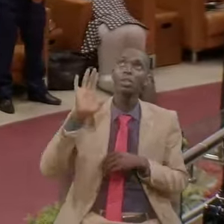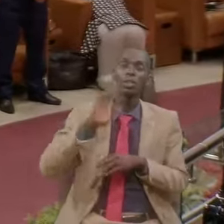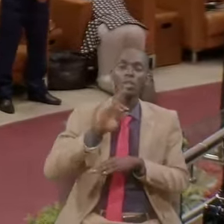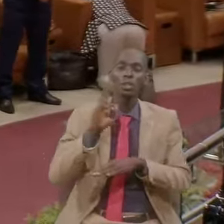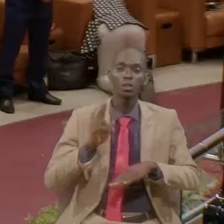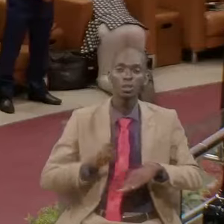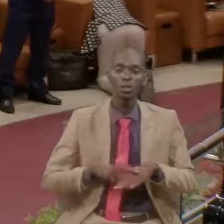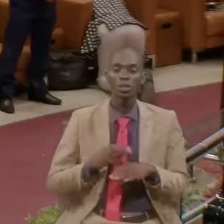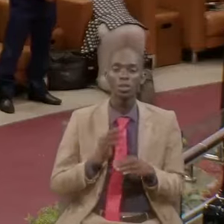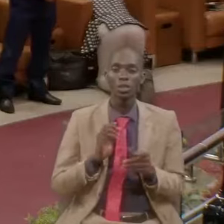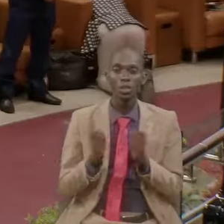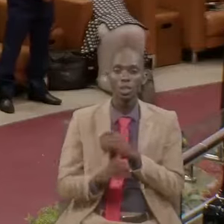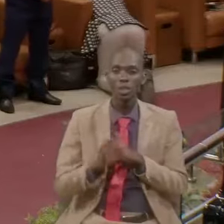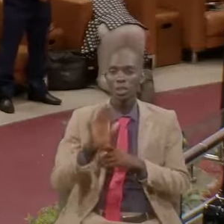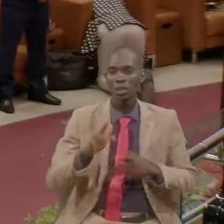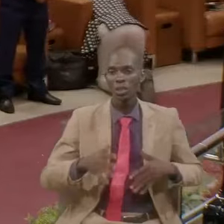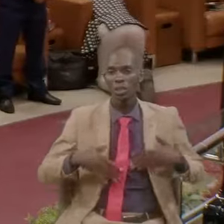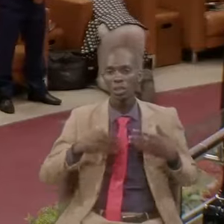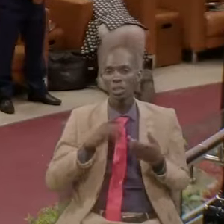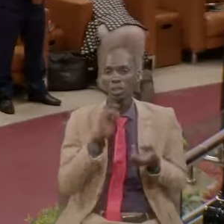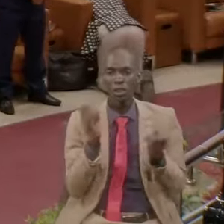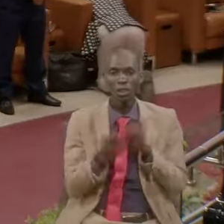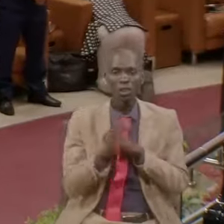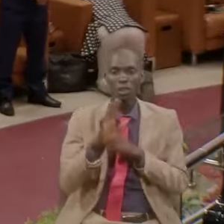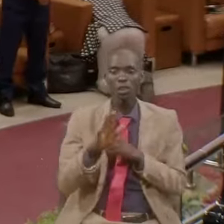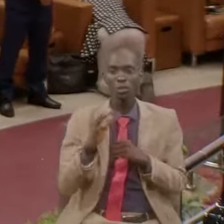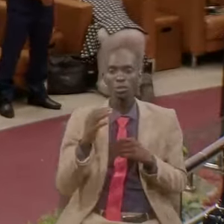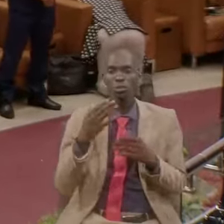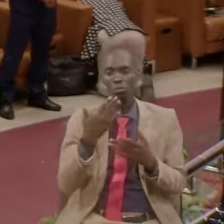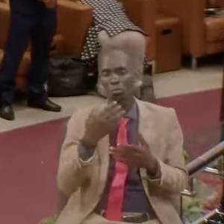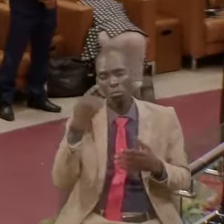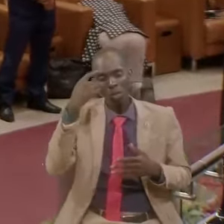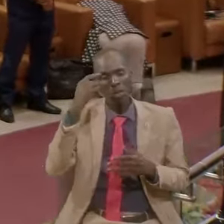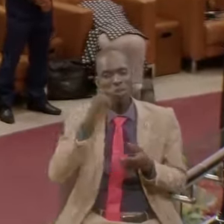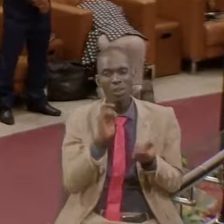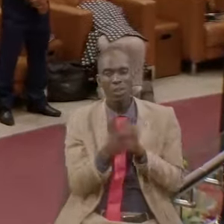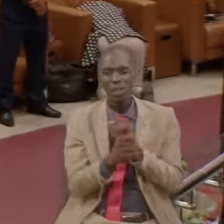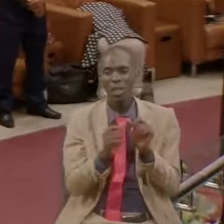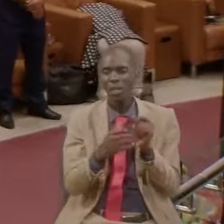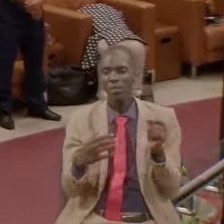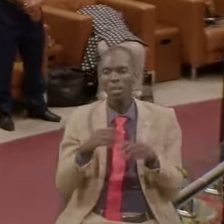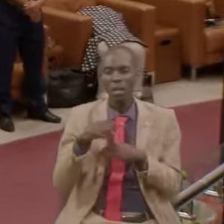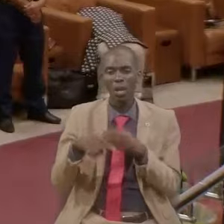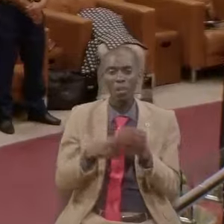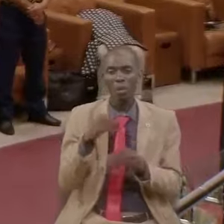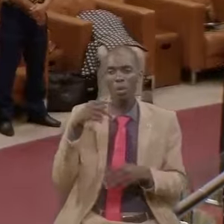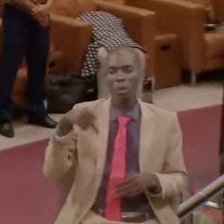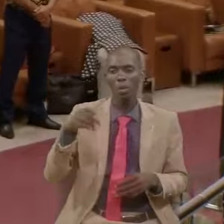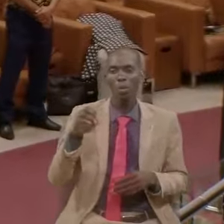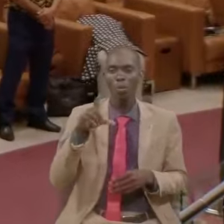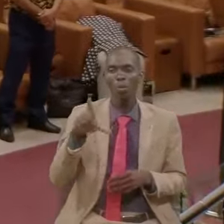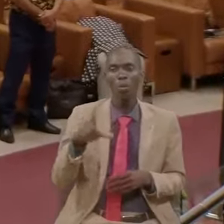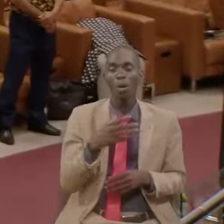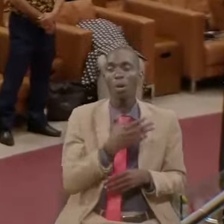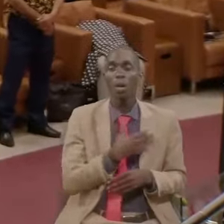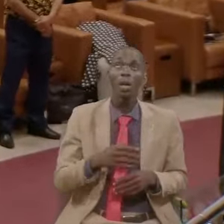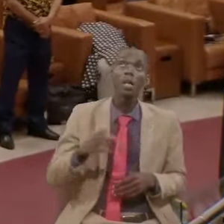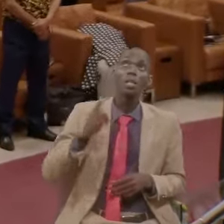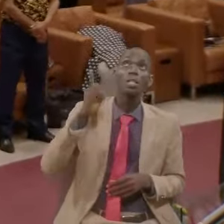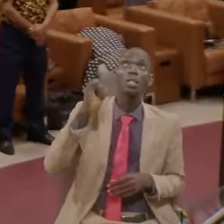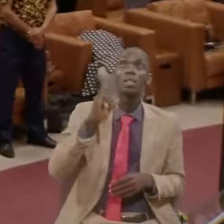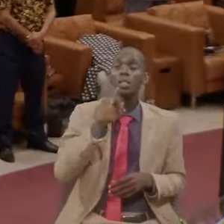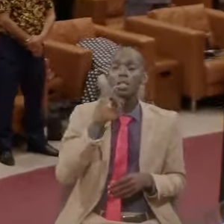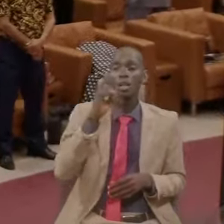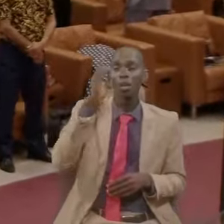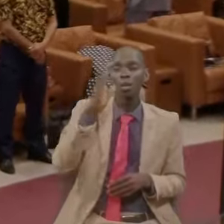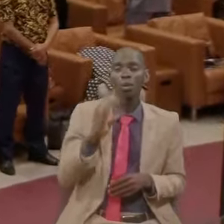changed his pursuit. He changed everything about him. And you see, God, who is no respecter